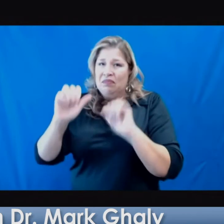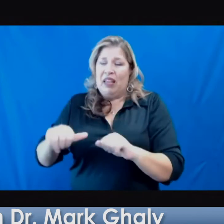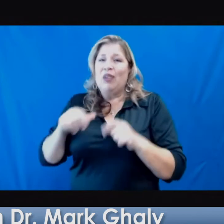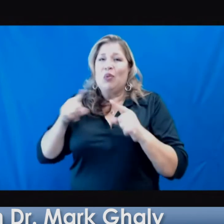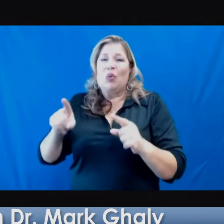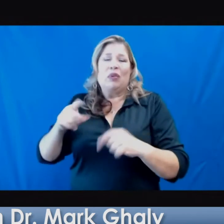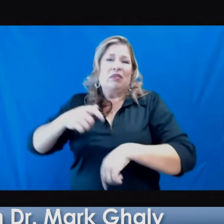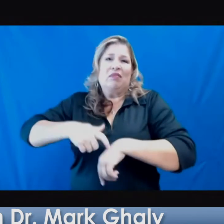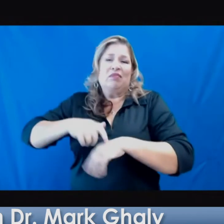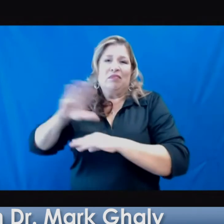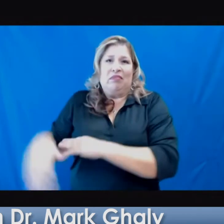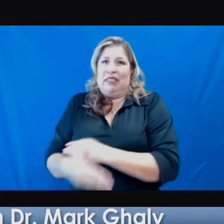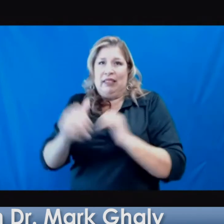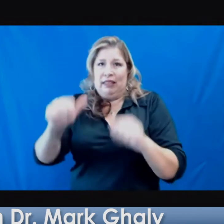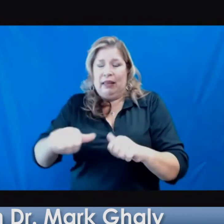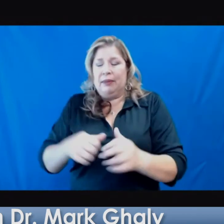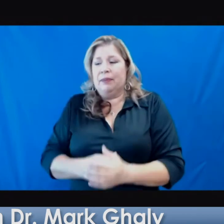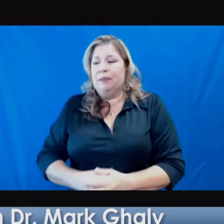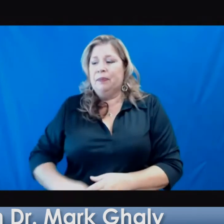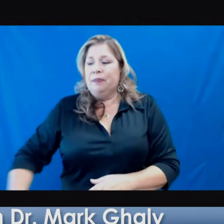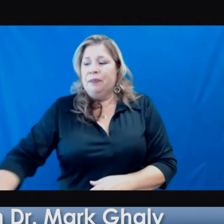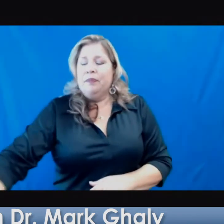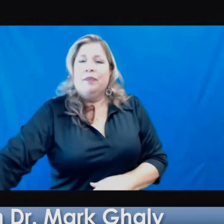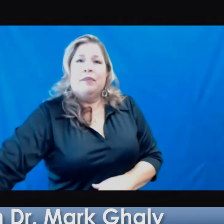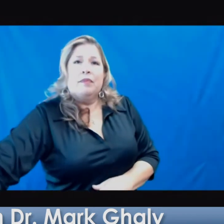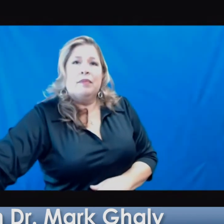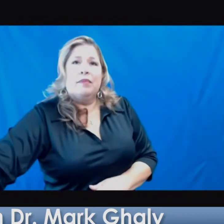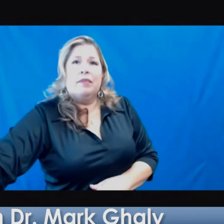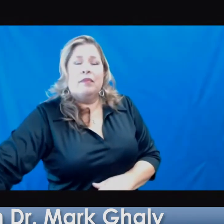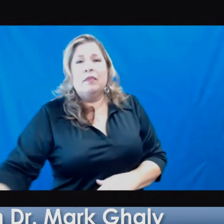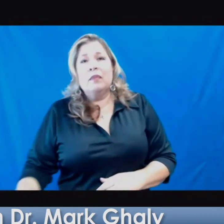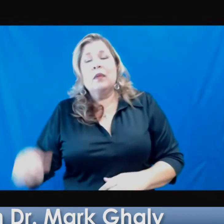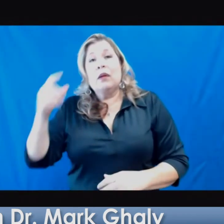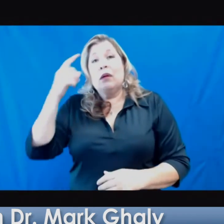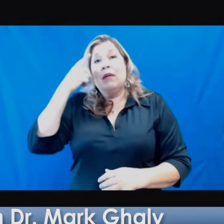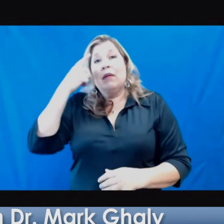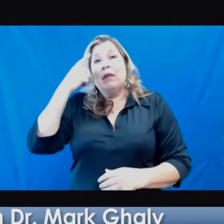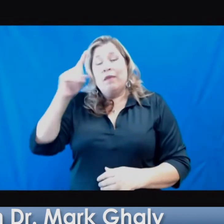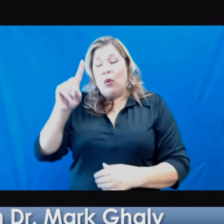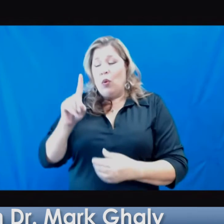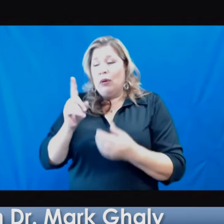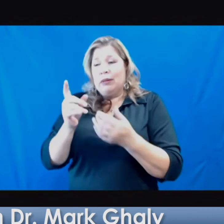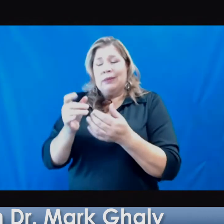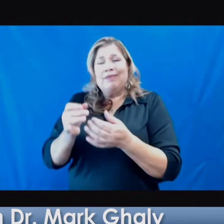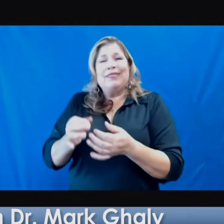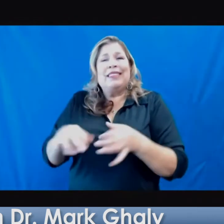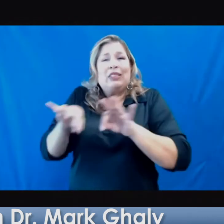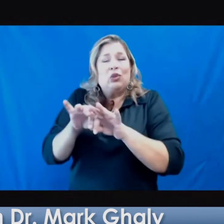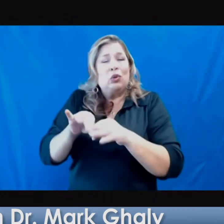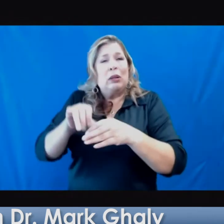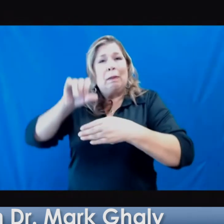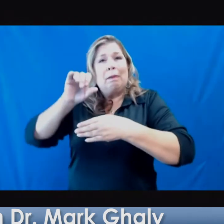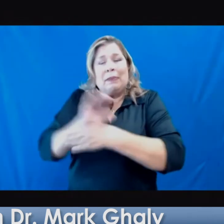for those essential services, we call them essential infrastructure services, another set